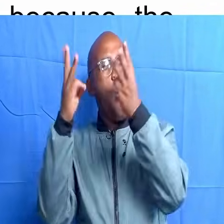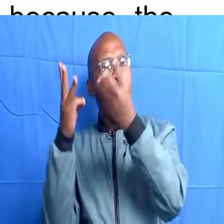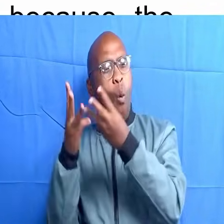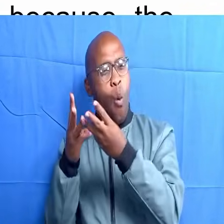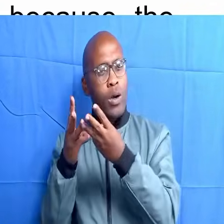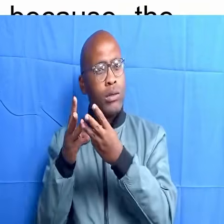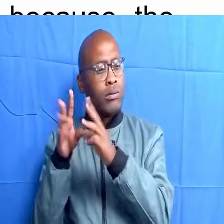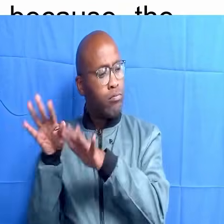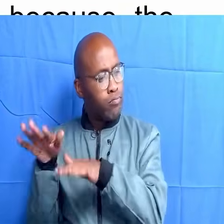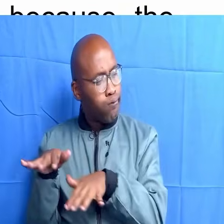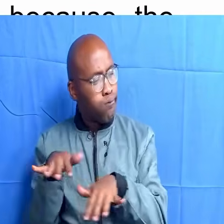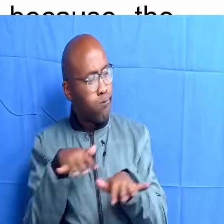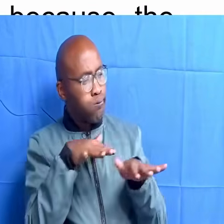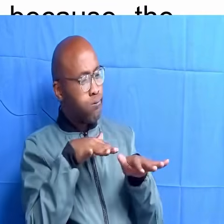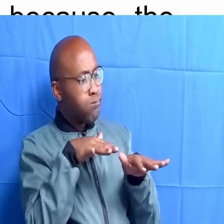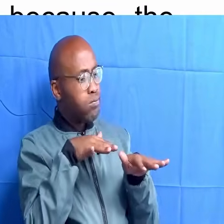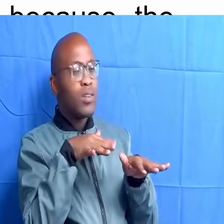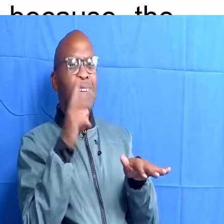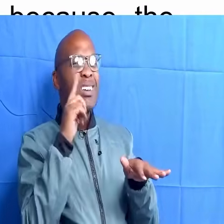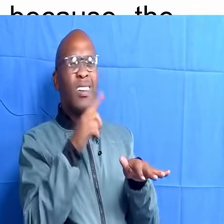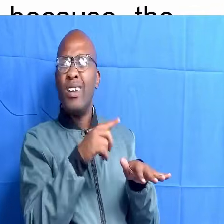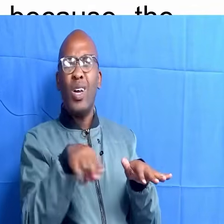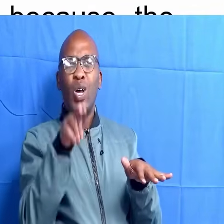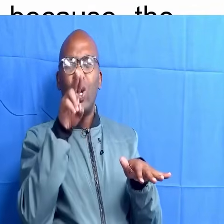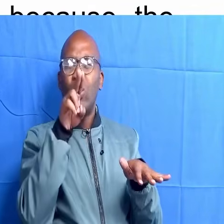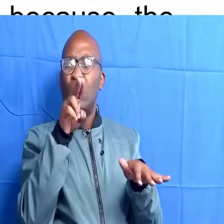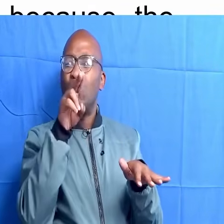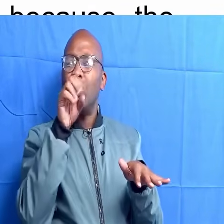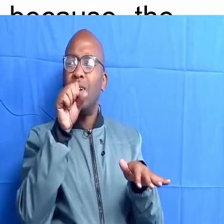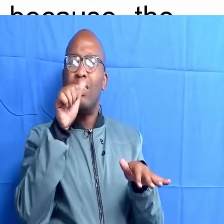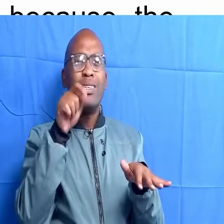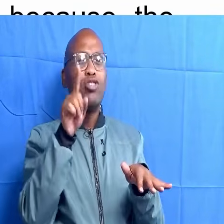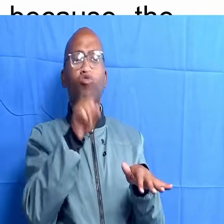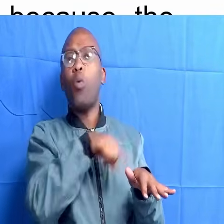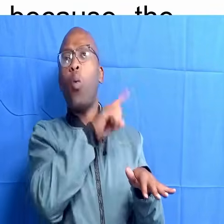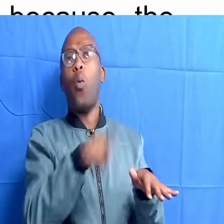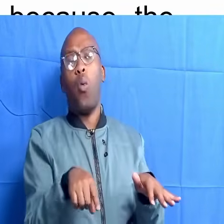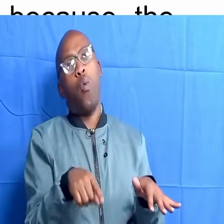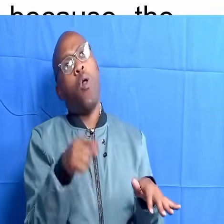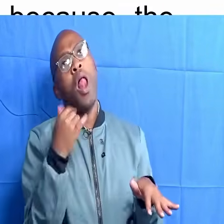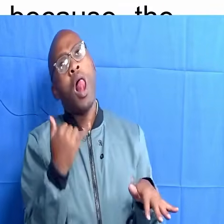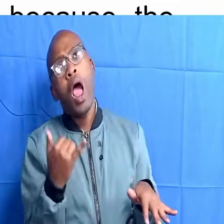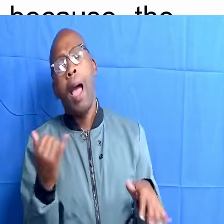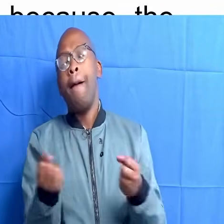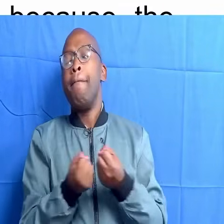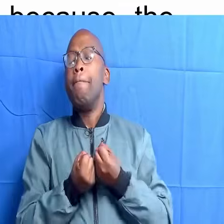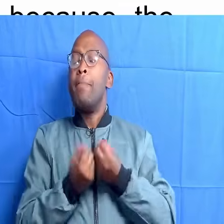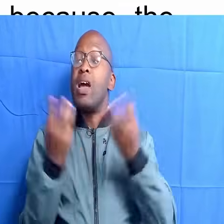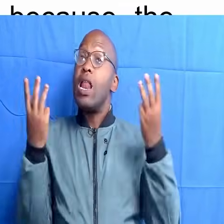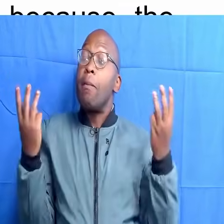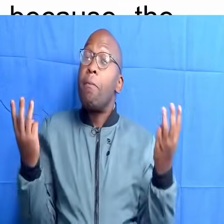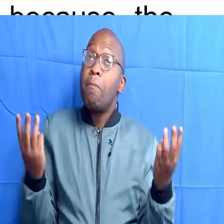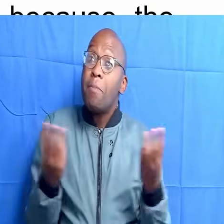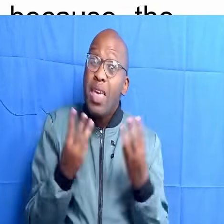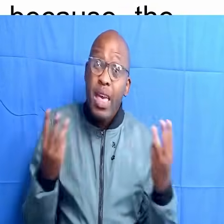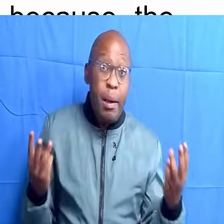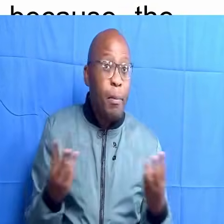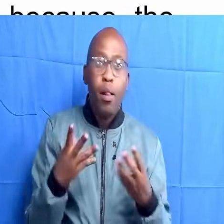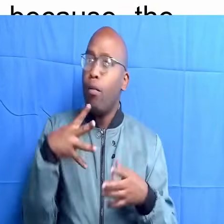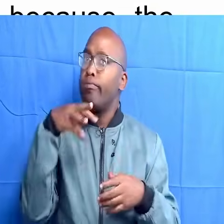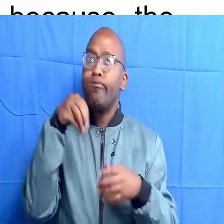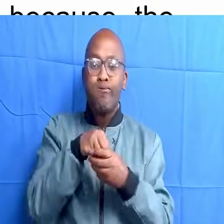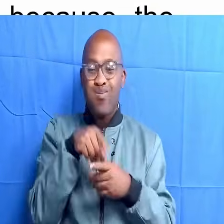some anti-war protests because now the civilians, the people that were not supposed to